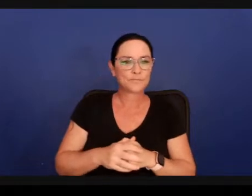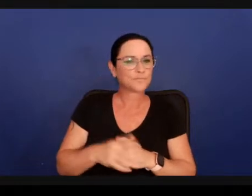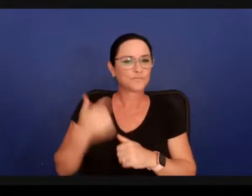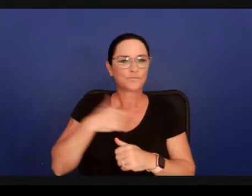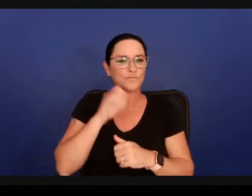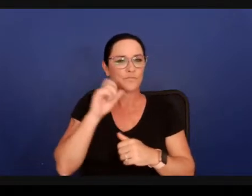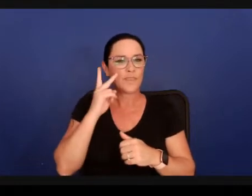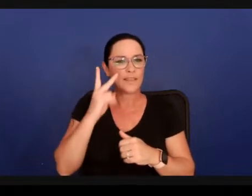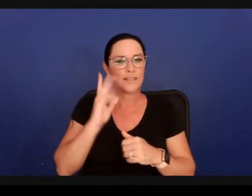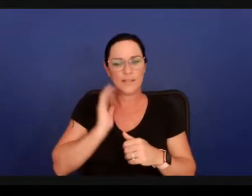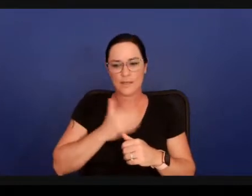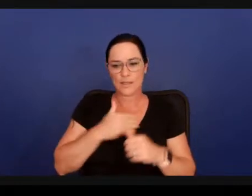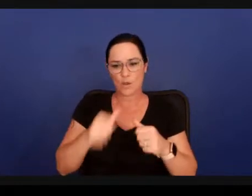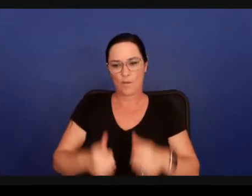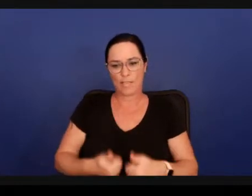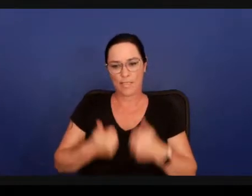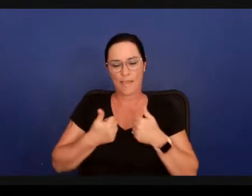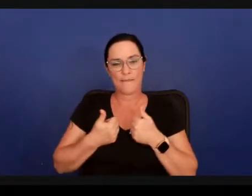least.